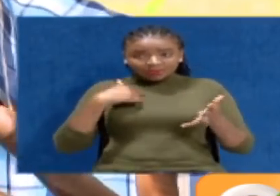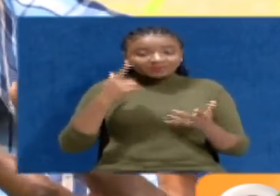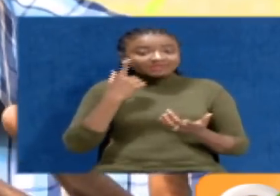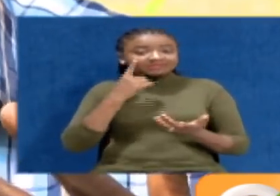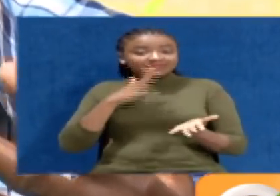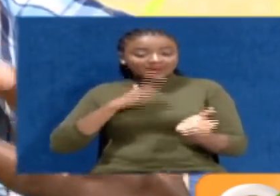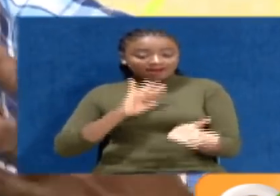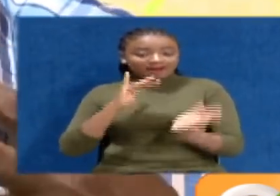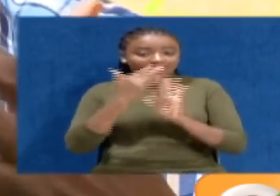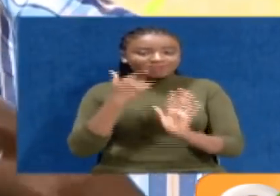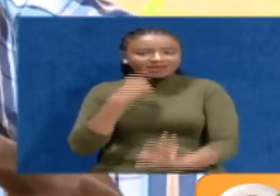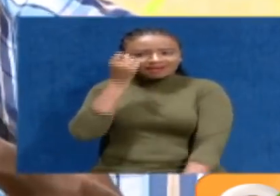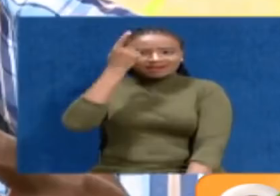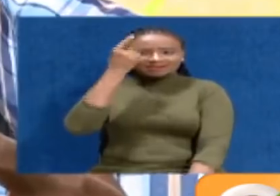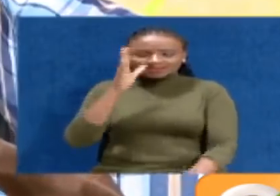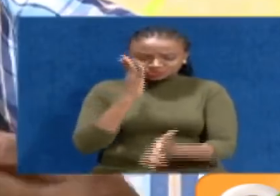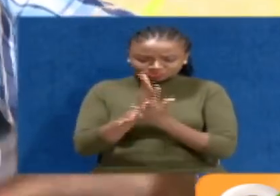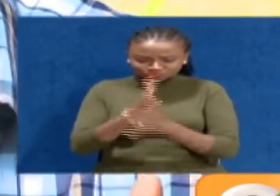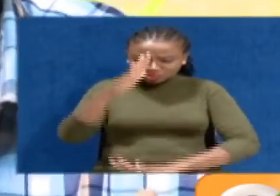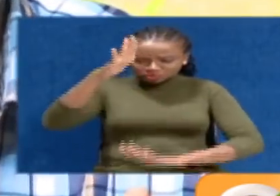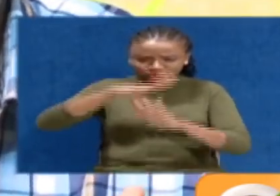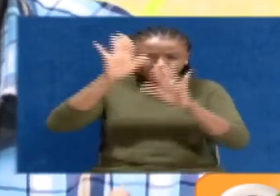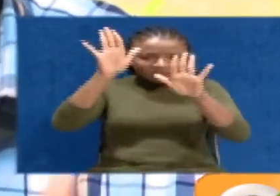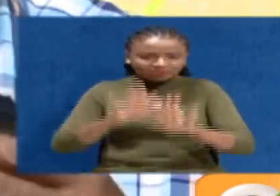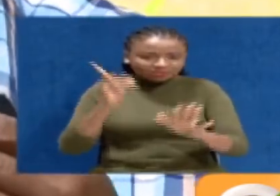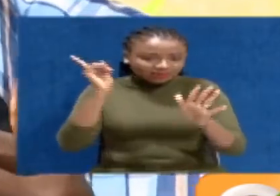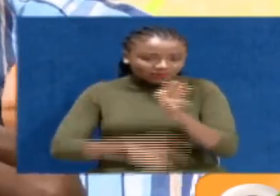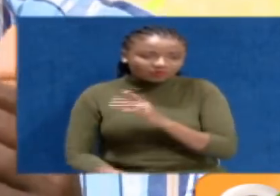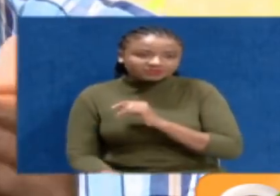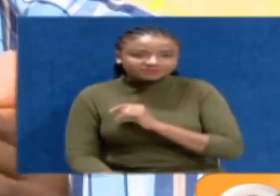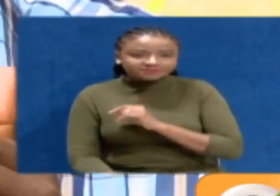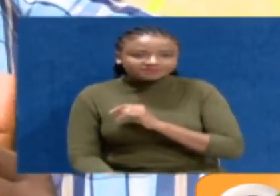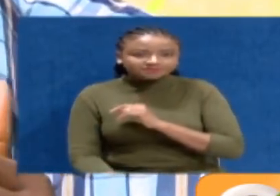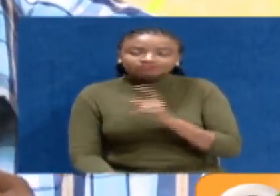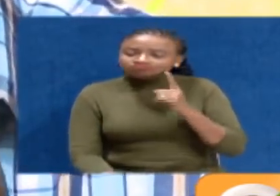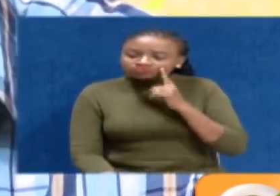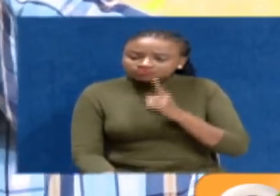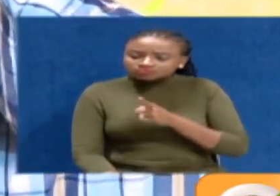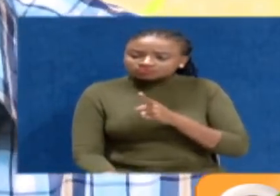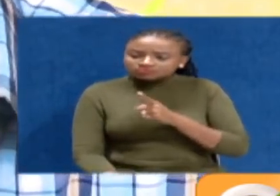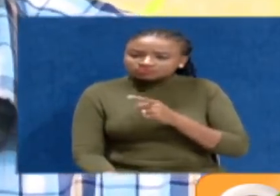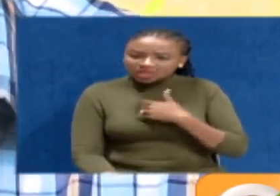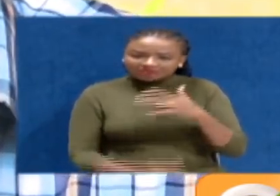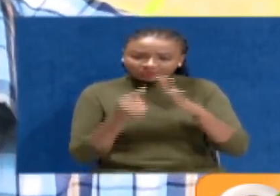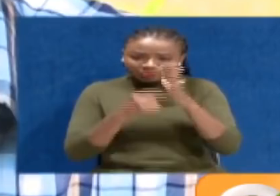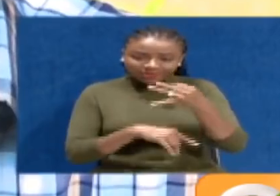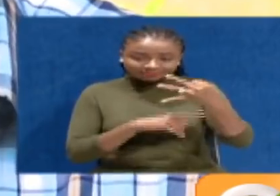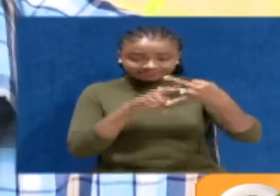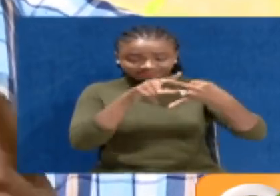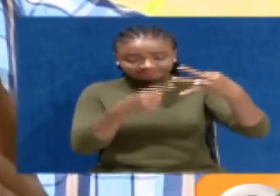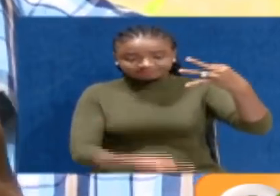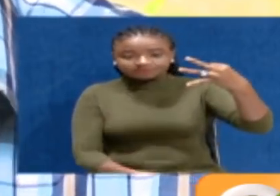of understanding what really matters to the patient. And I've come to realize there are 3 very important things.